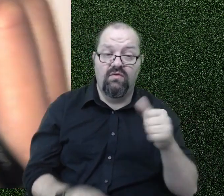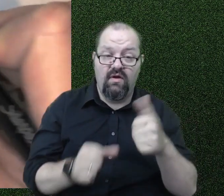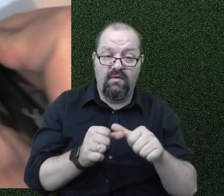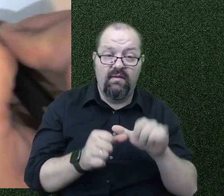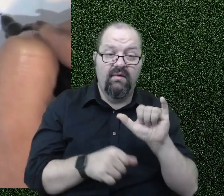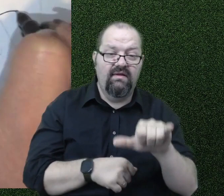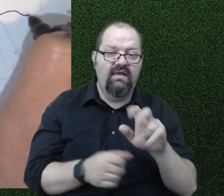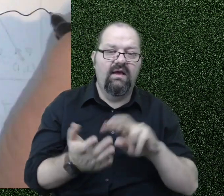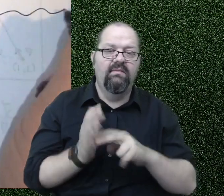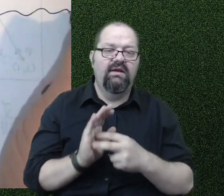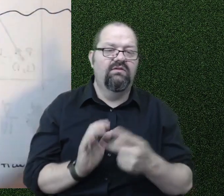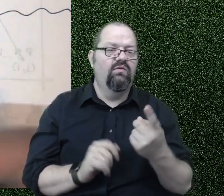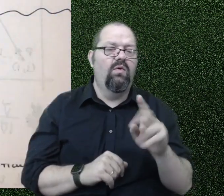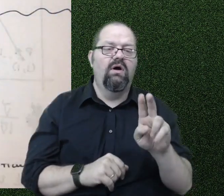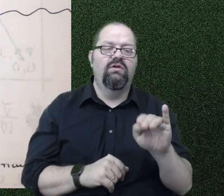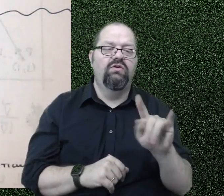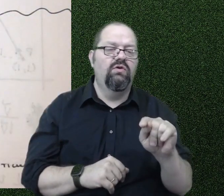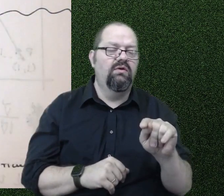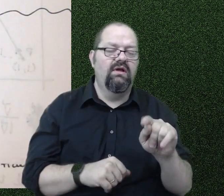1 unit long.